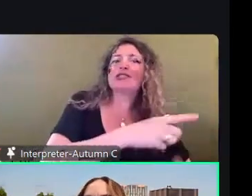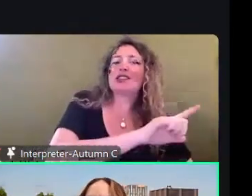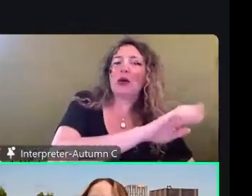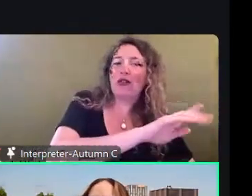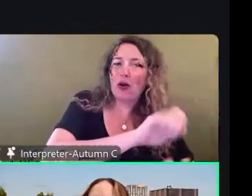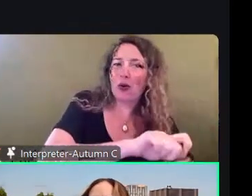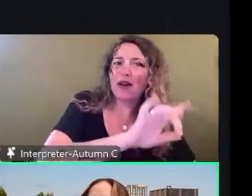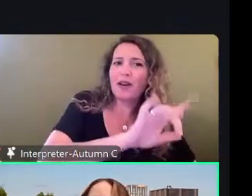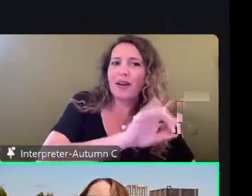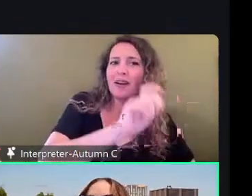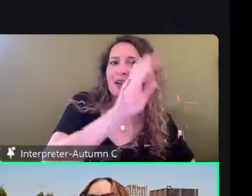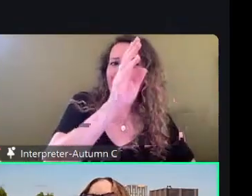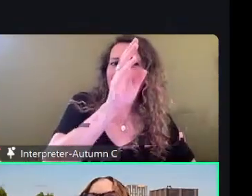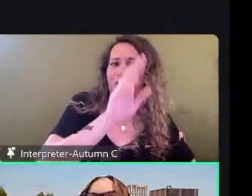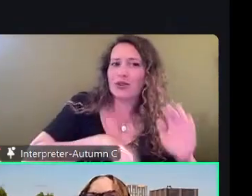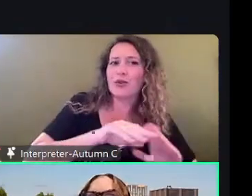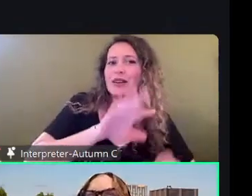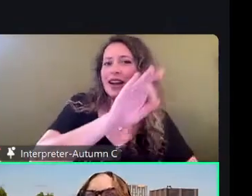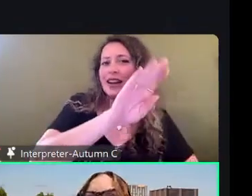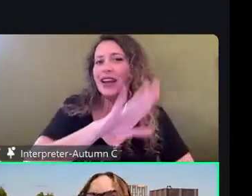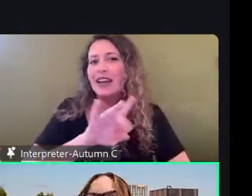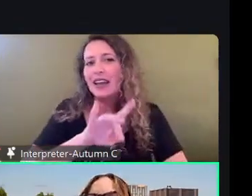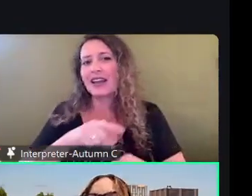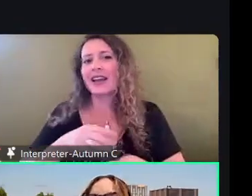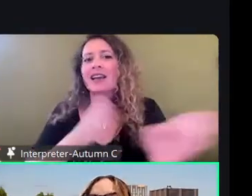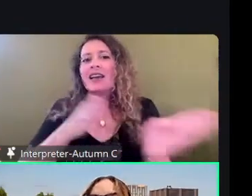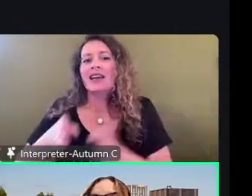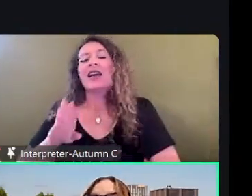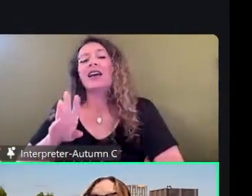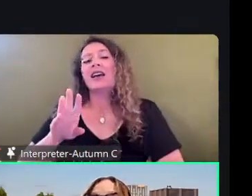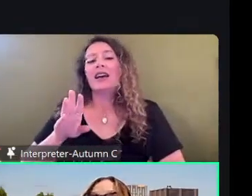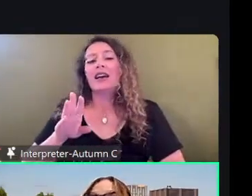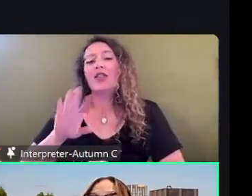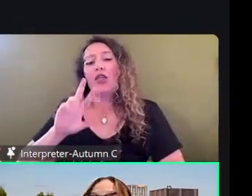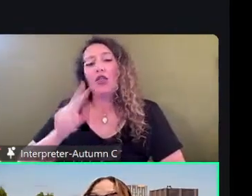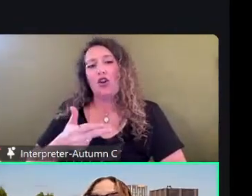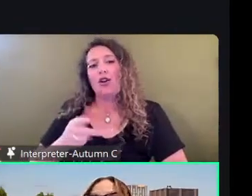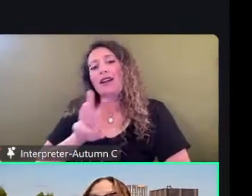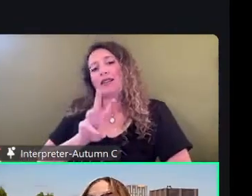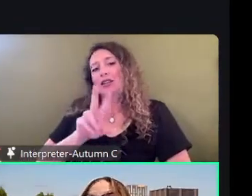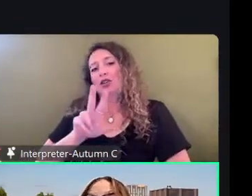64% going up to 98%. Here, I think is interesting. While